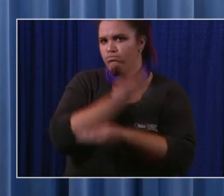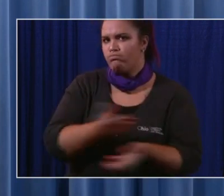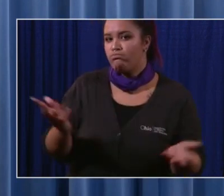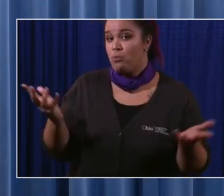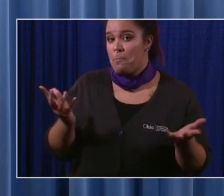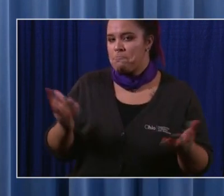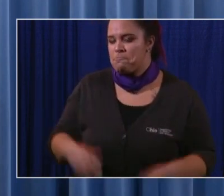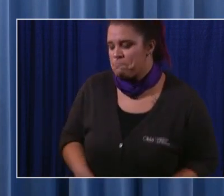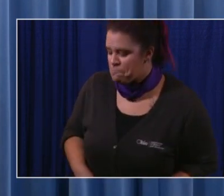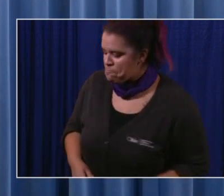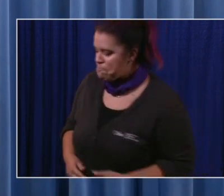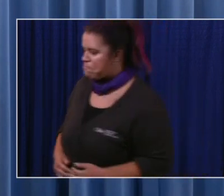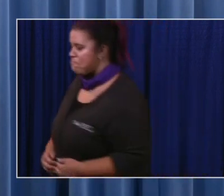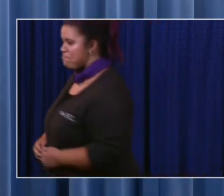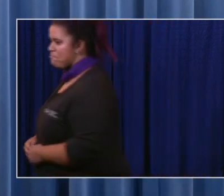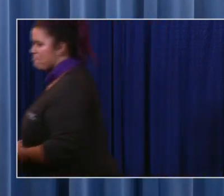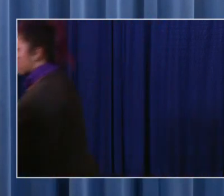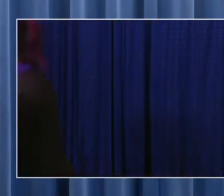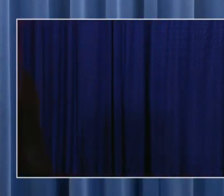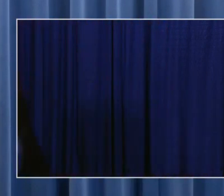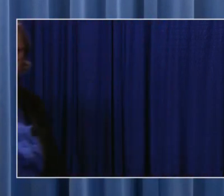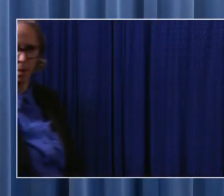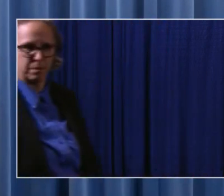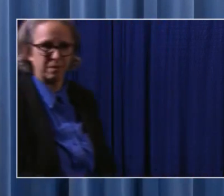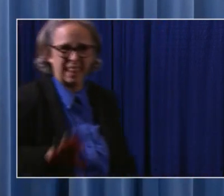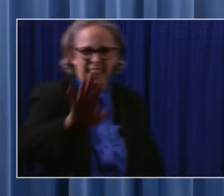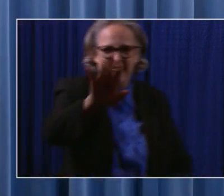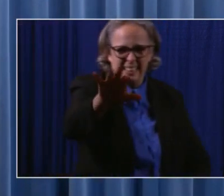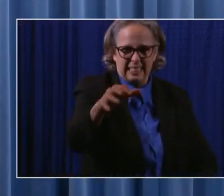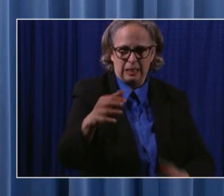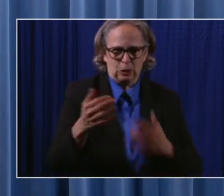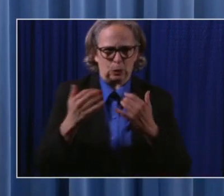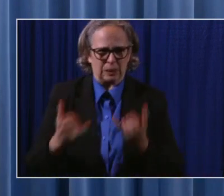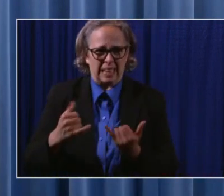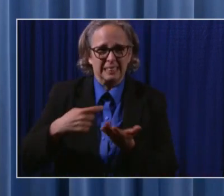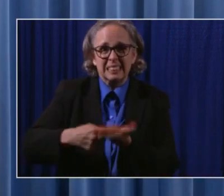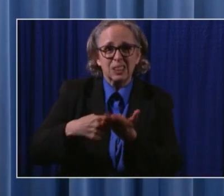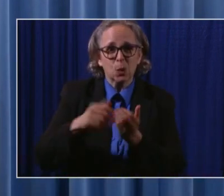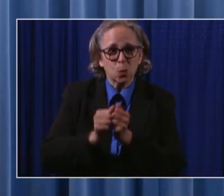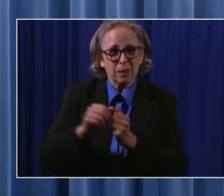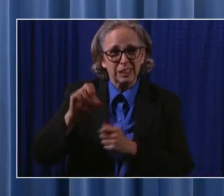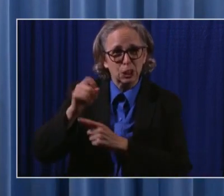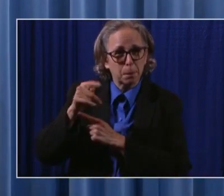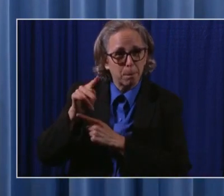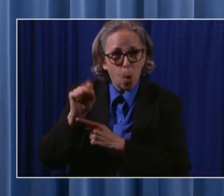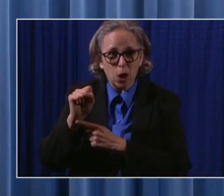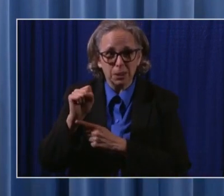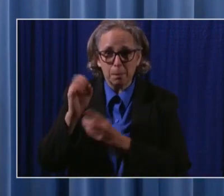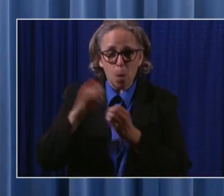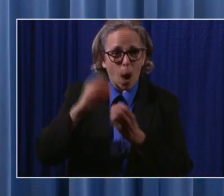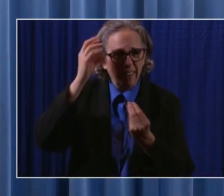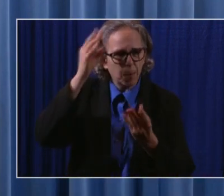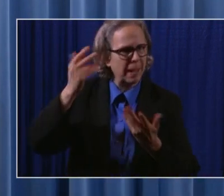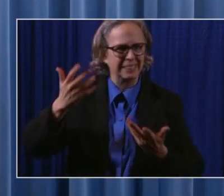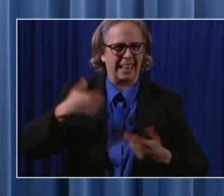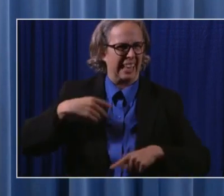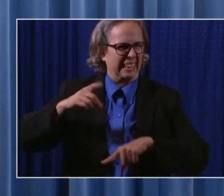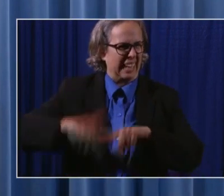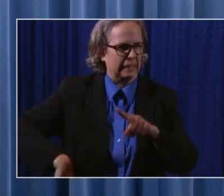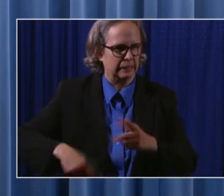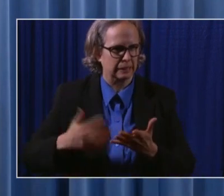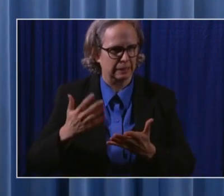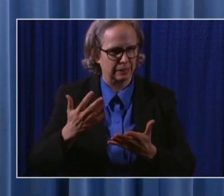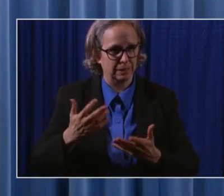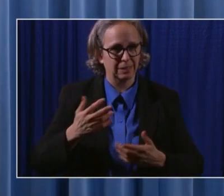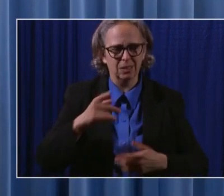Not today, I can't. And again, as I said, these are tough calls. They're tough calls for coaches. They're tough calls for the parents, and they're tough